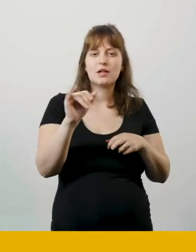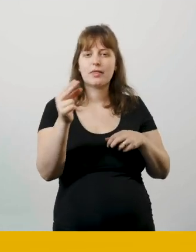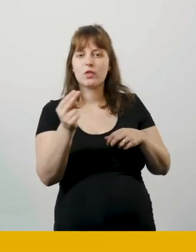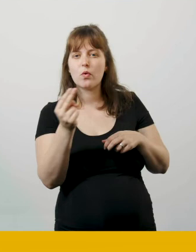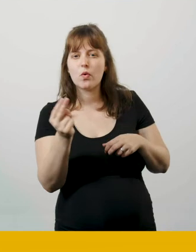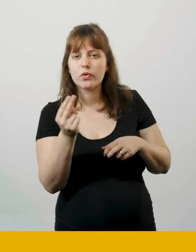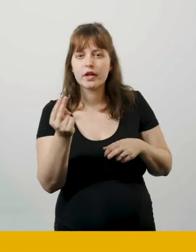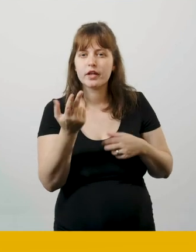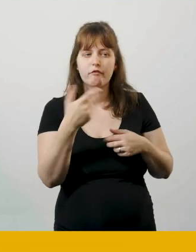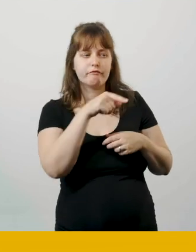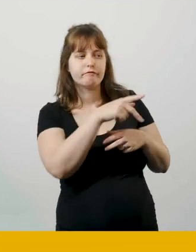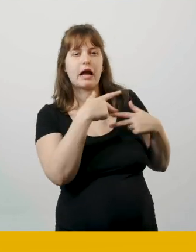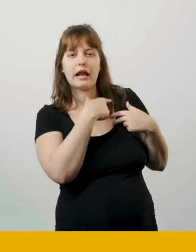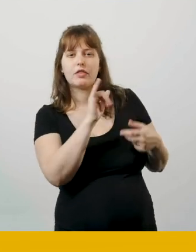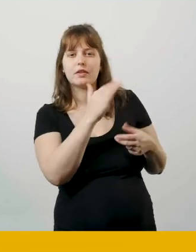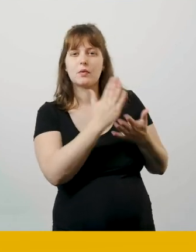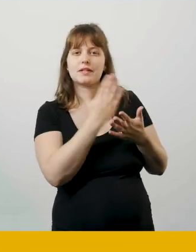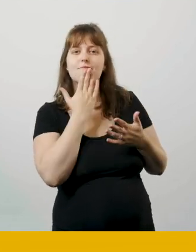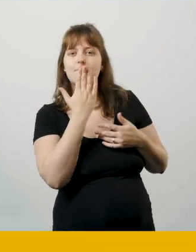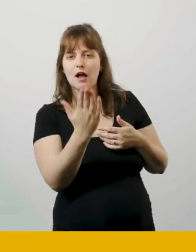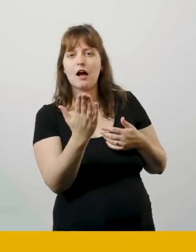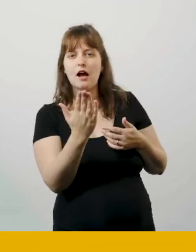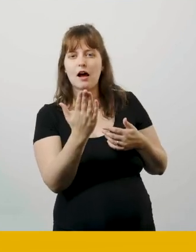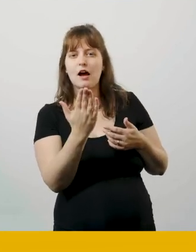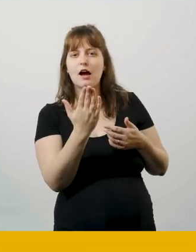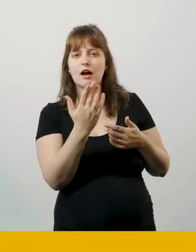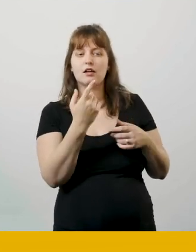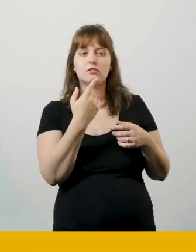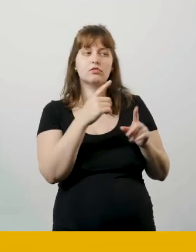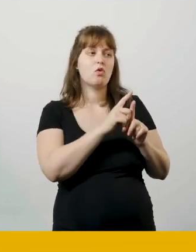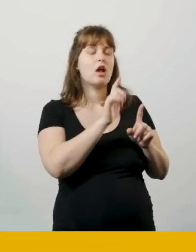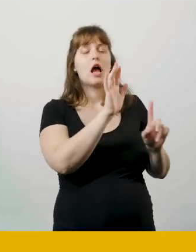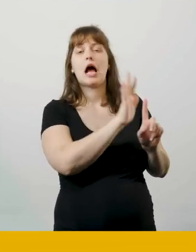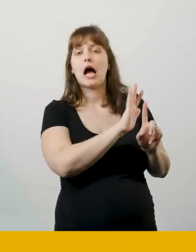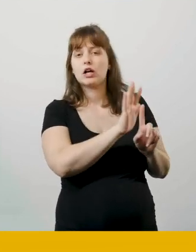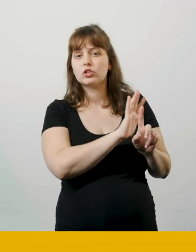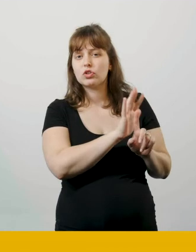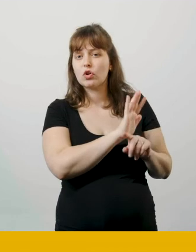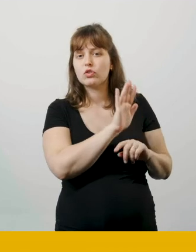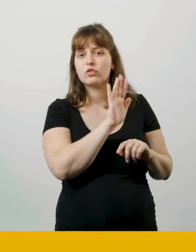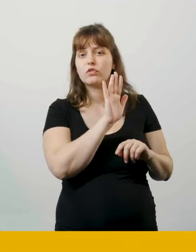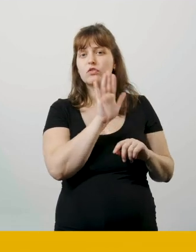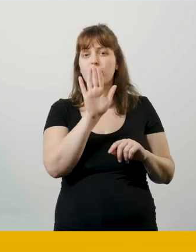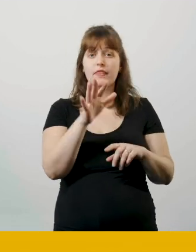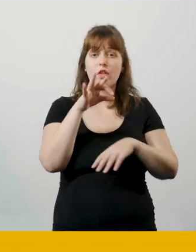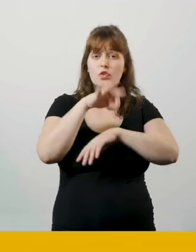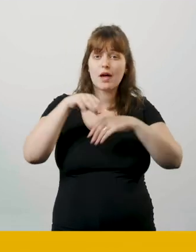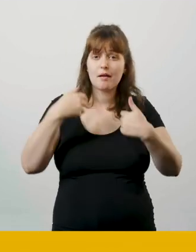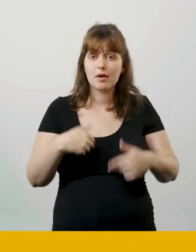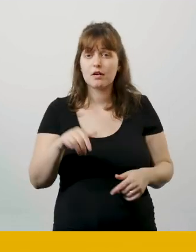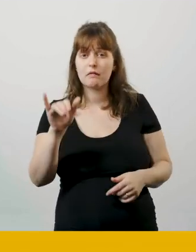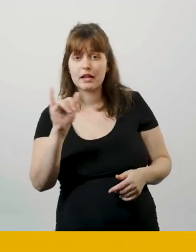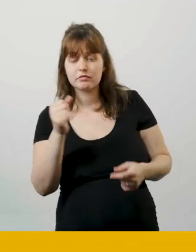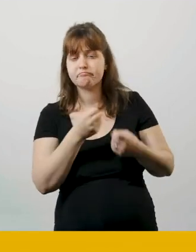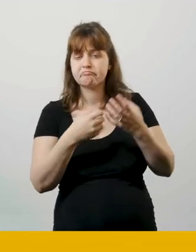the clients ask, how the background of the designer is. And